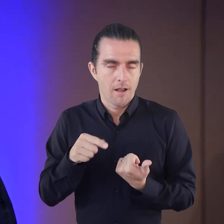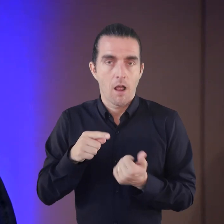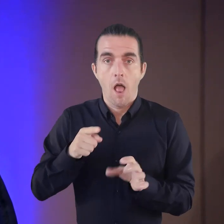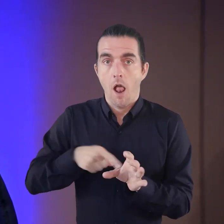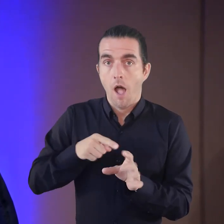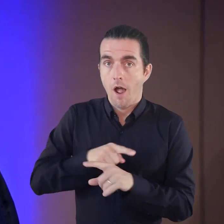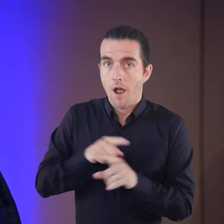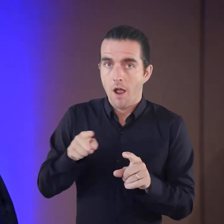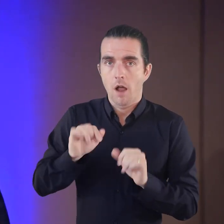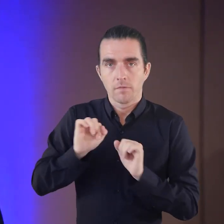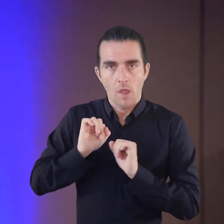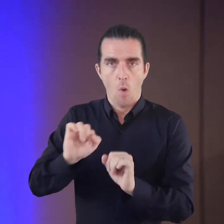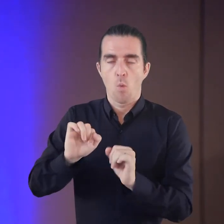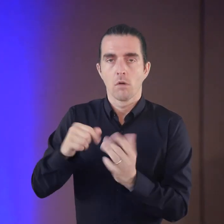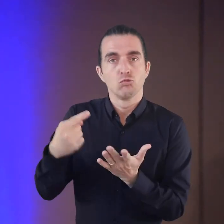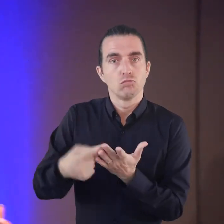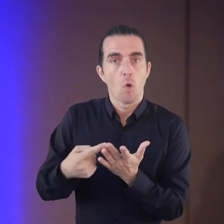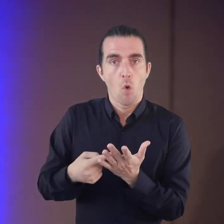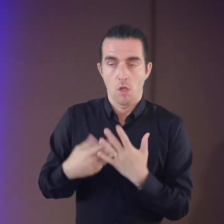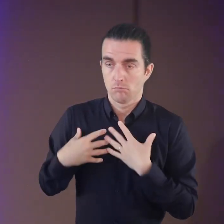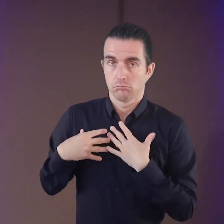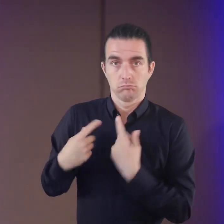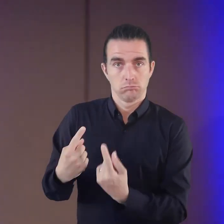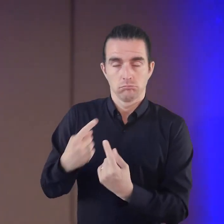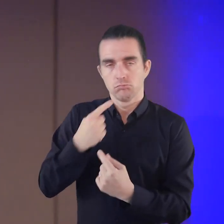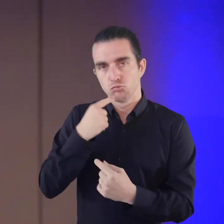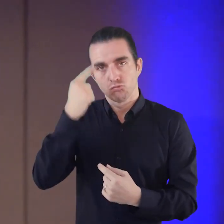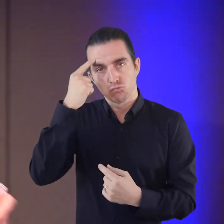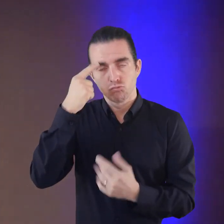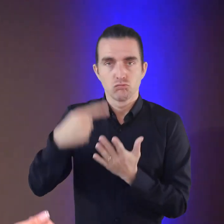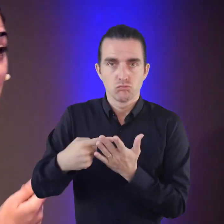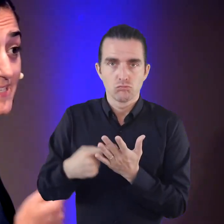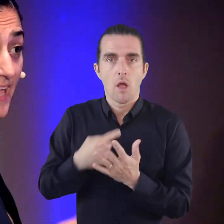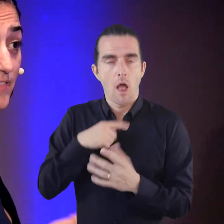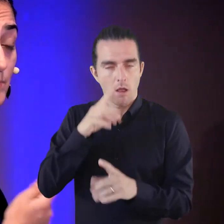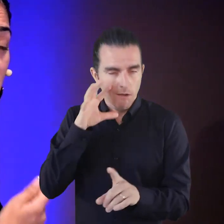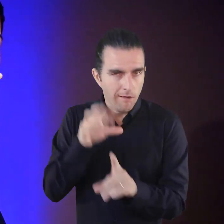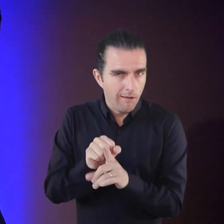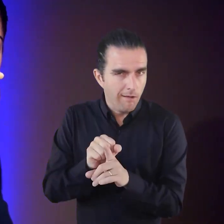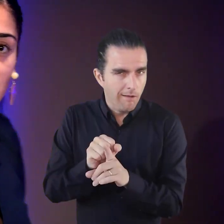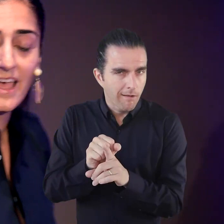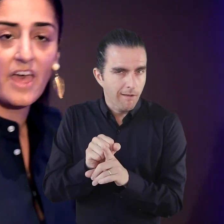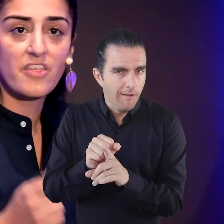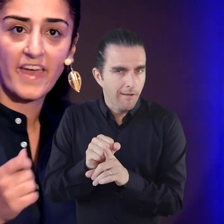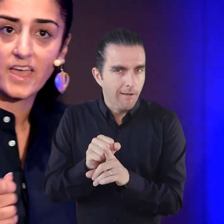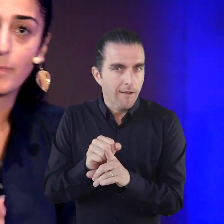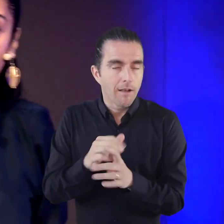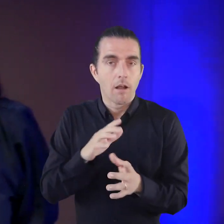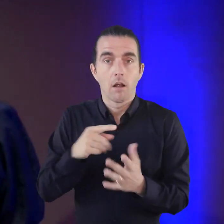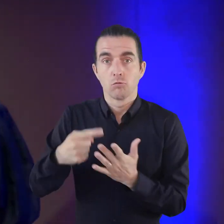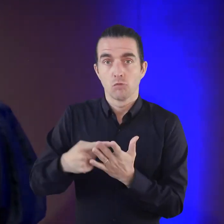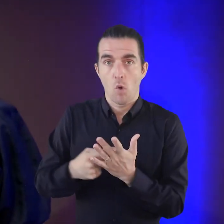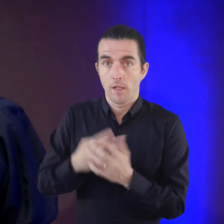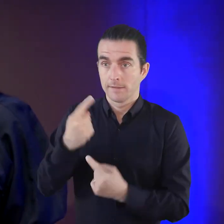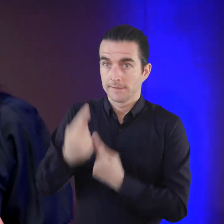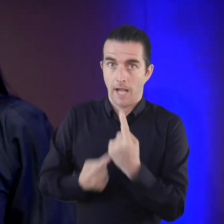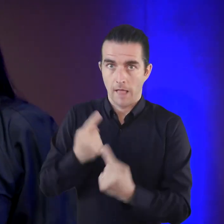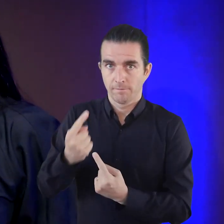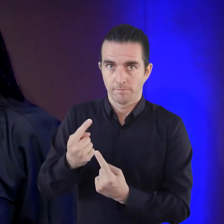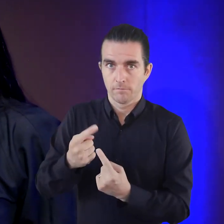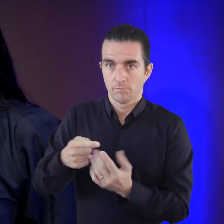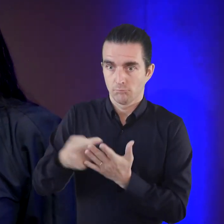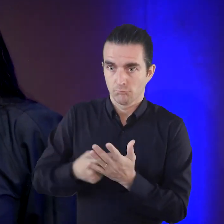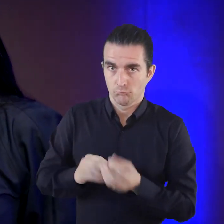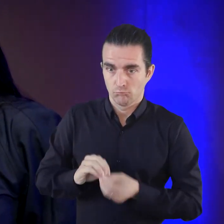rules. What I noticed was this: the rules they set themselves, they upheld. They